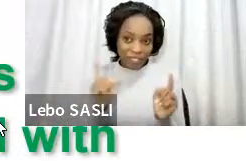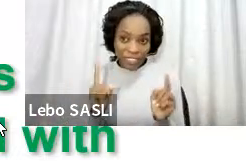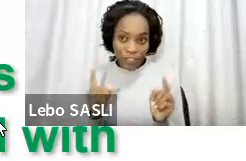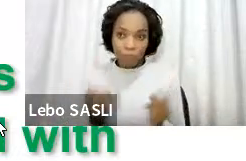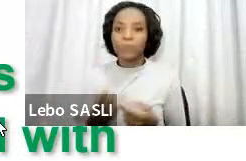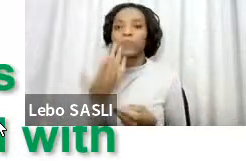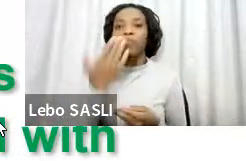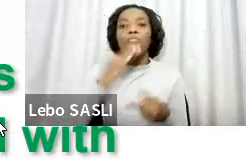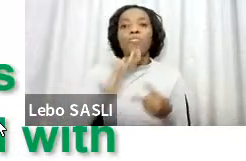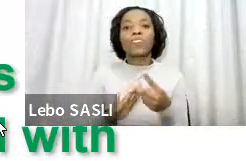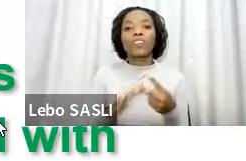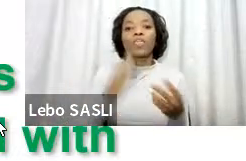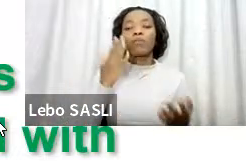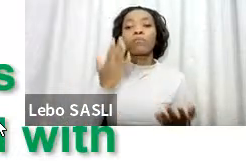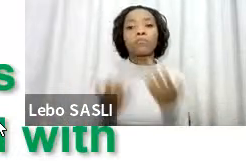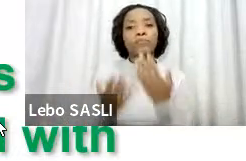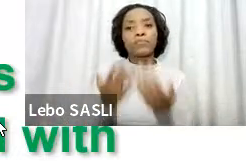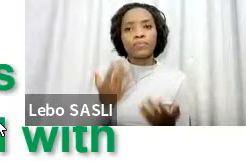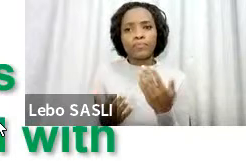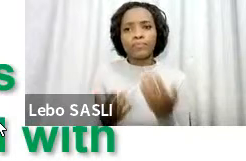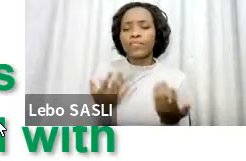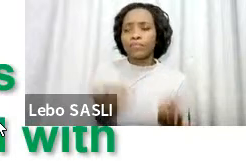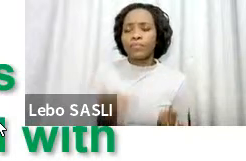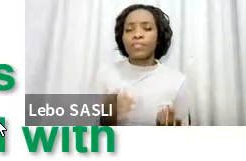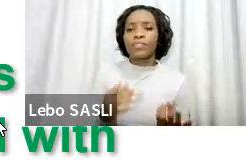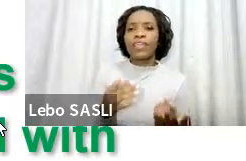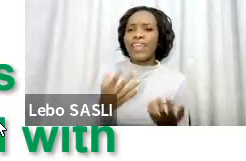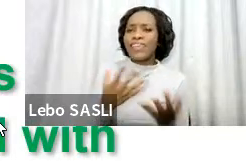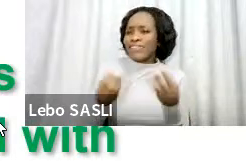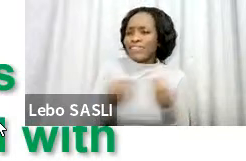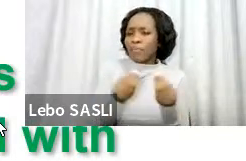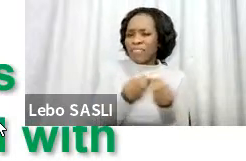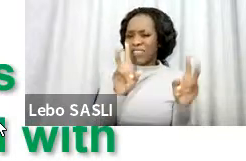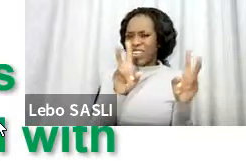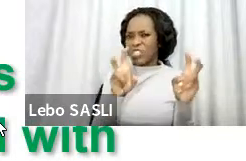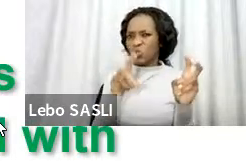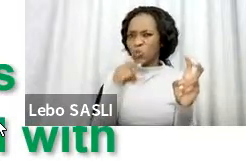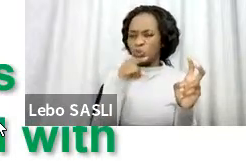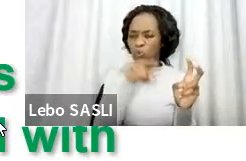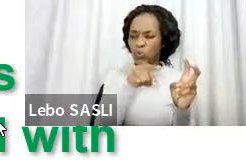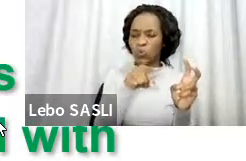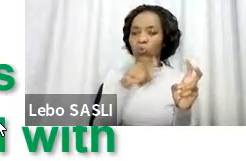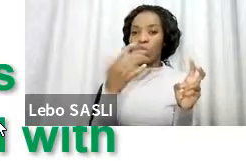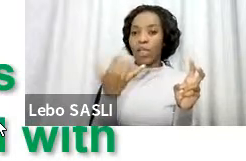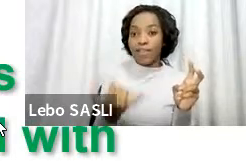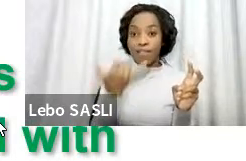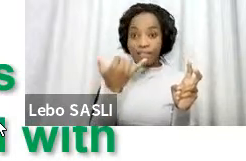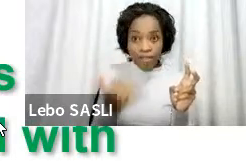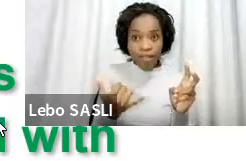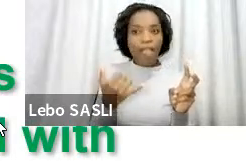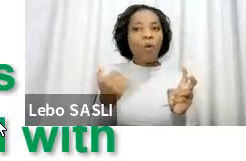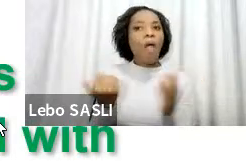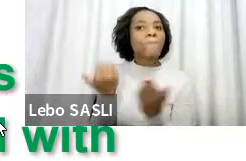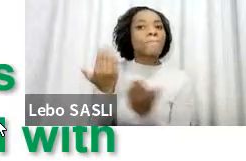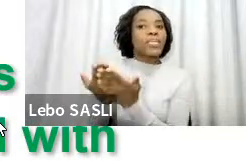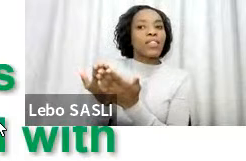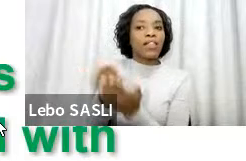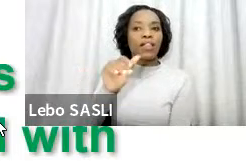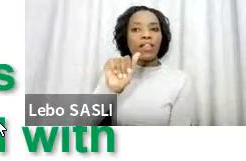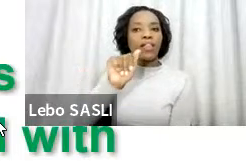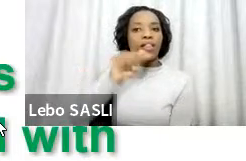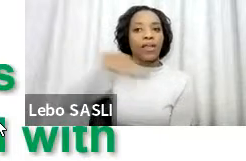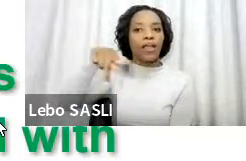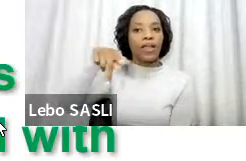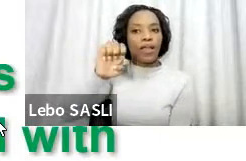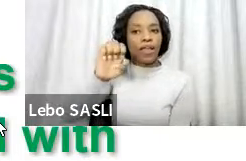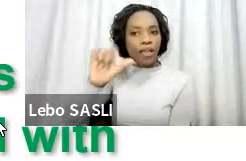or subject to objection and or a matter that is going through the appeal process. Those are typical